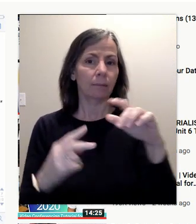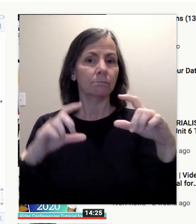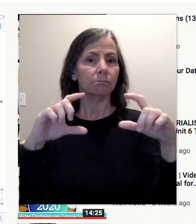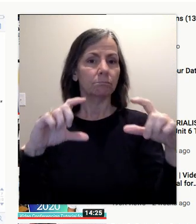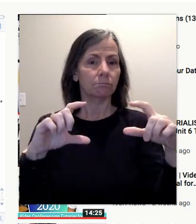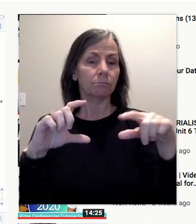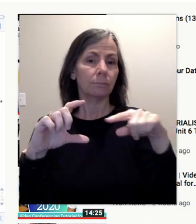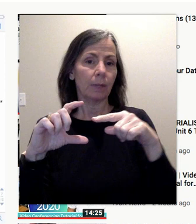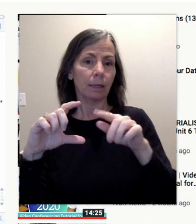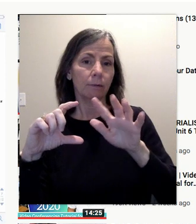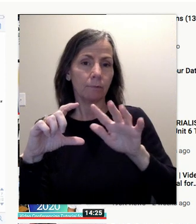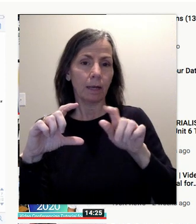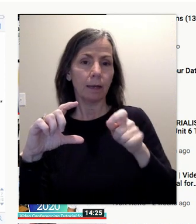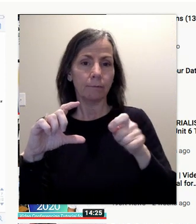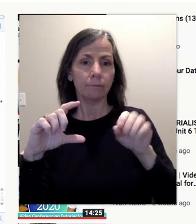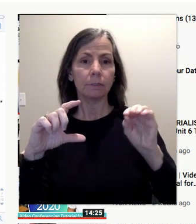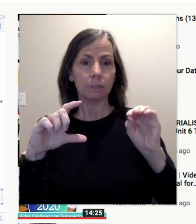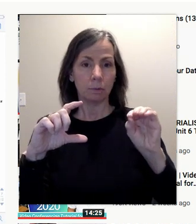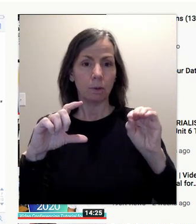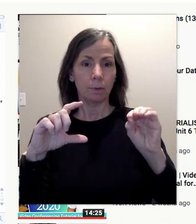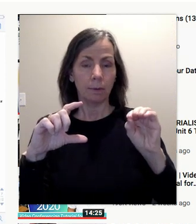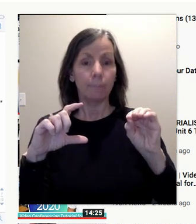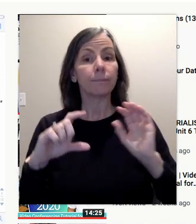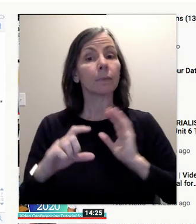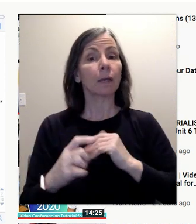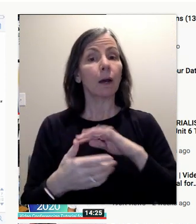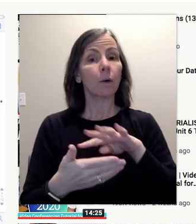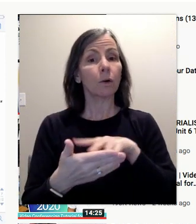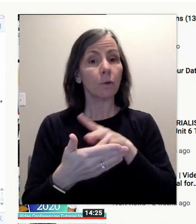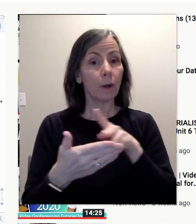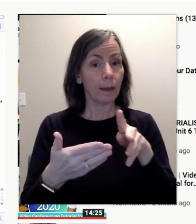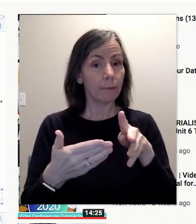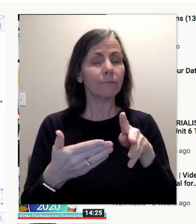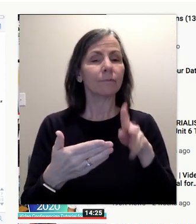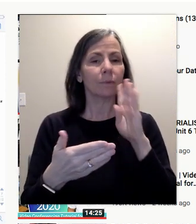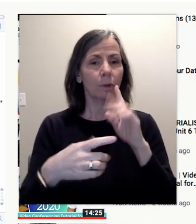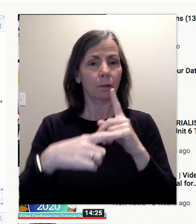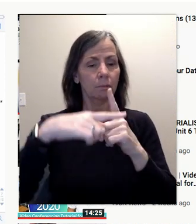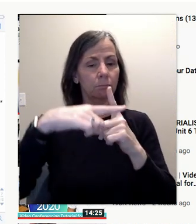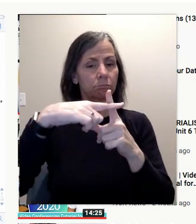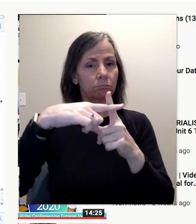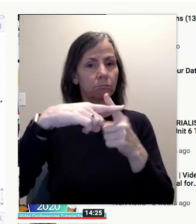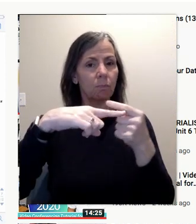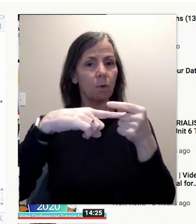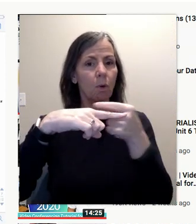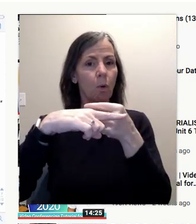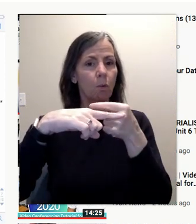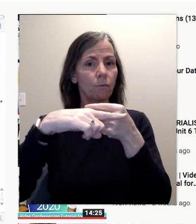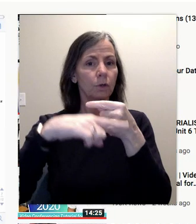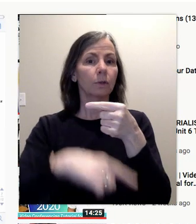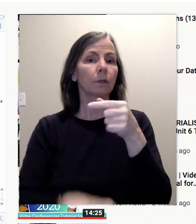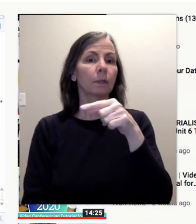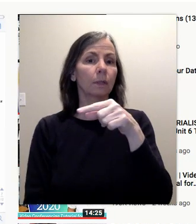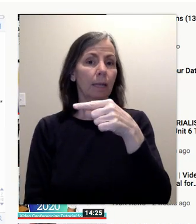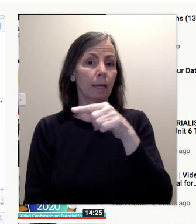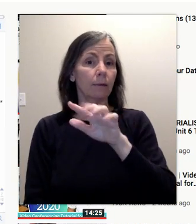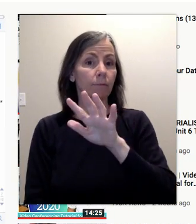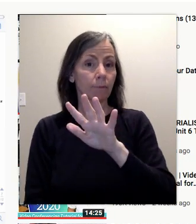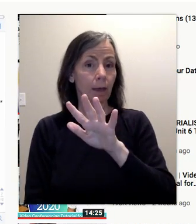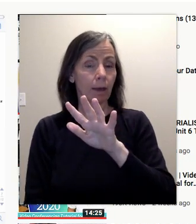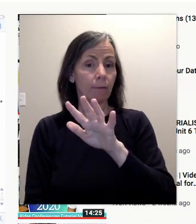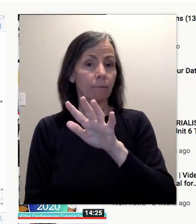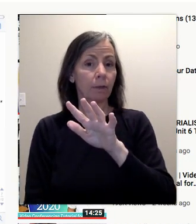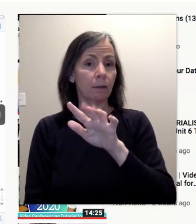So on our graph, we're going to start at -5, and it goes up